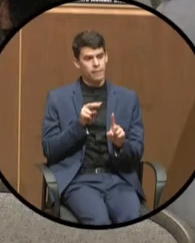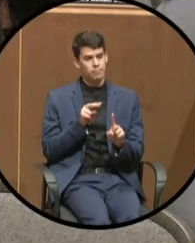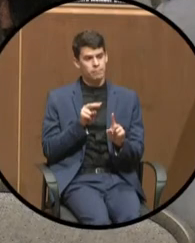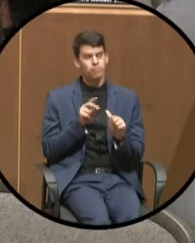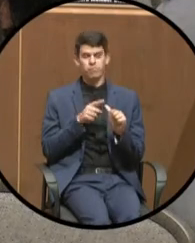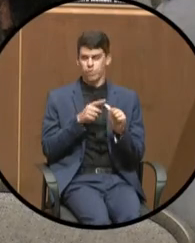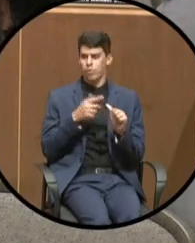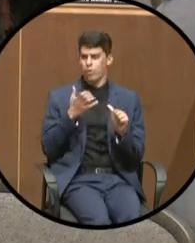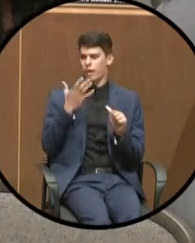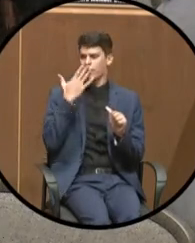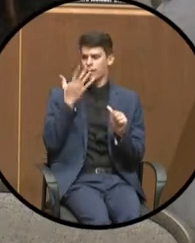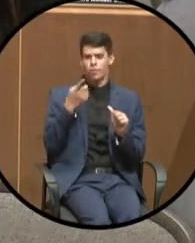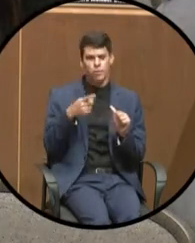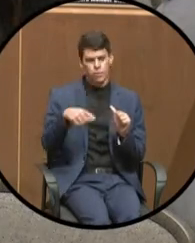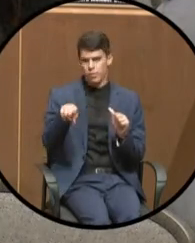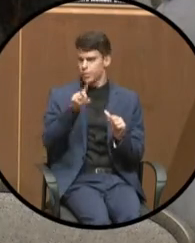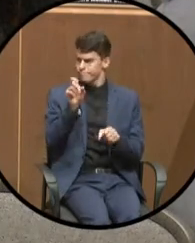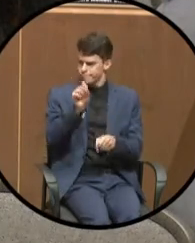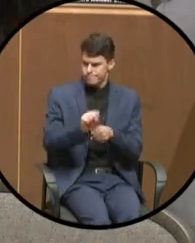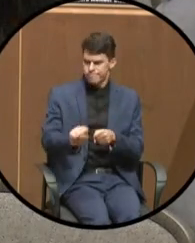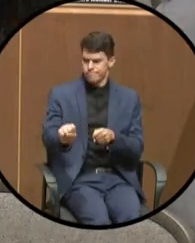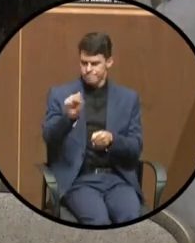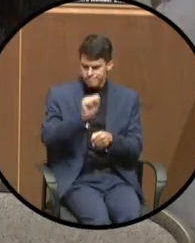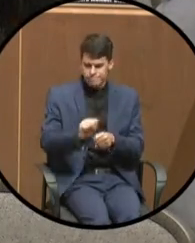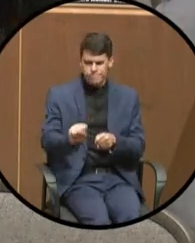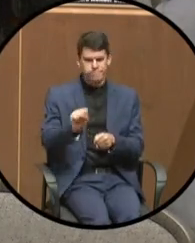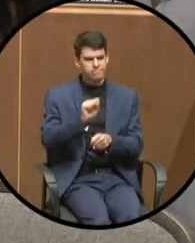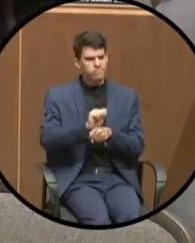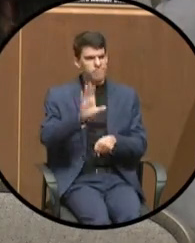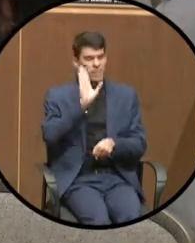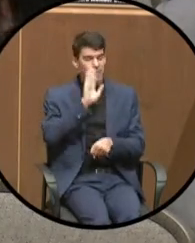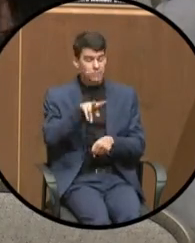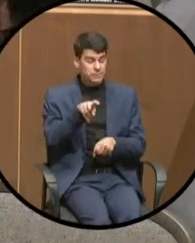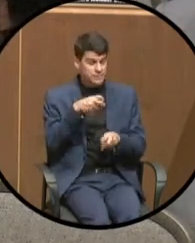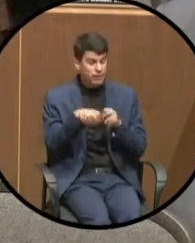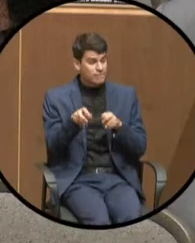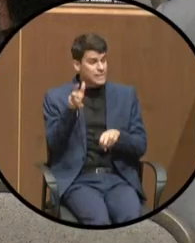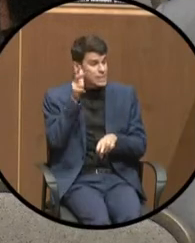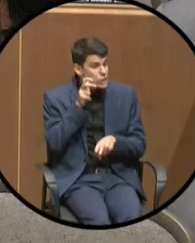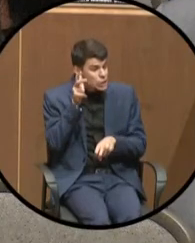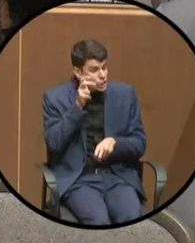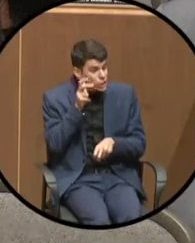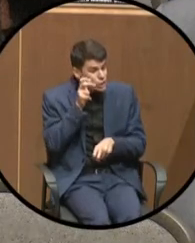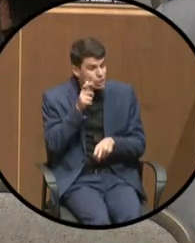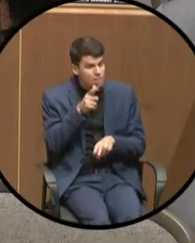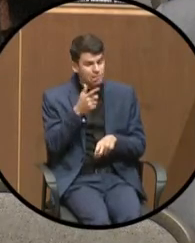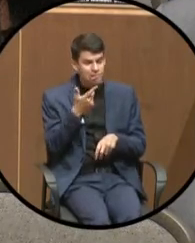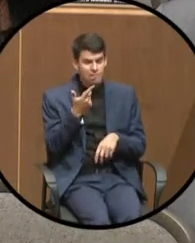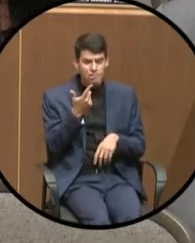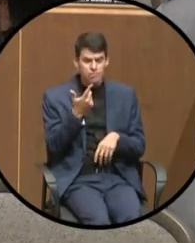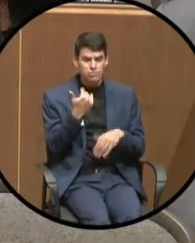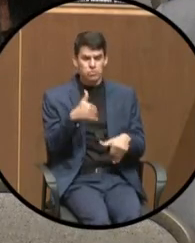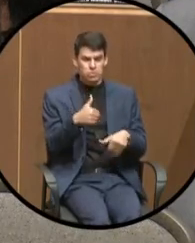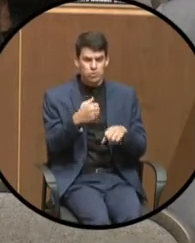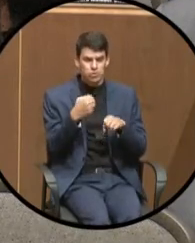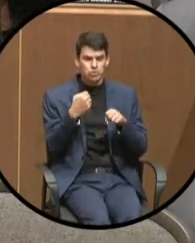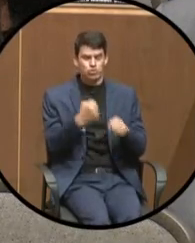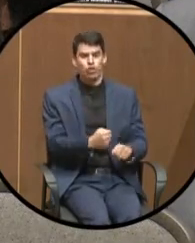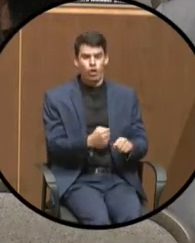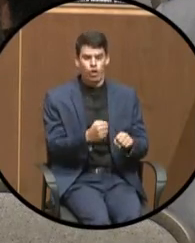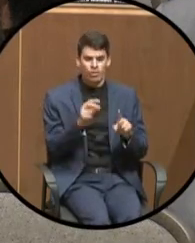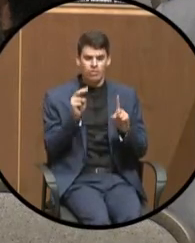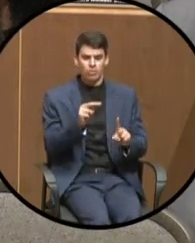First off, I want to thank you all for doing all this hard work. I know it's super hard to hear all of these very strong